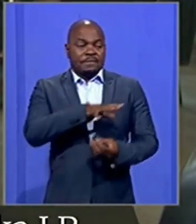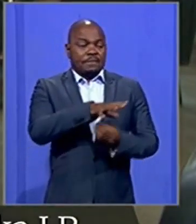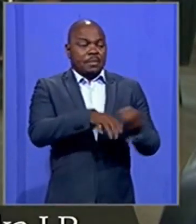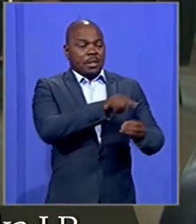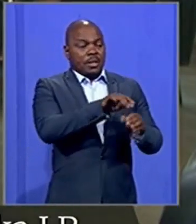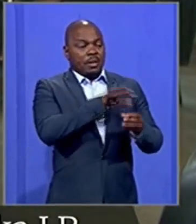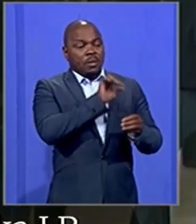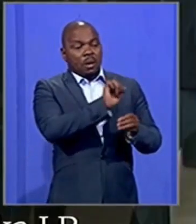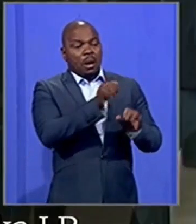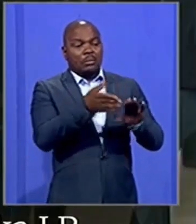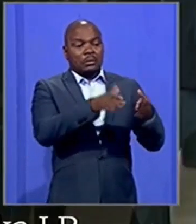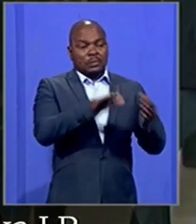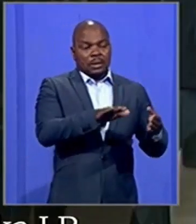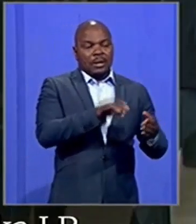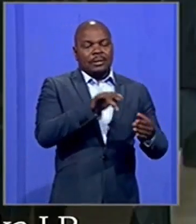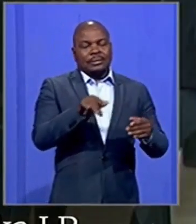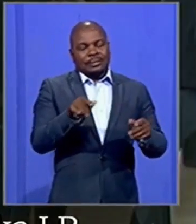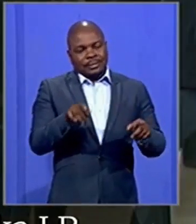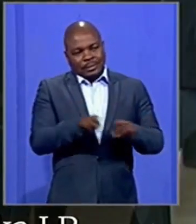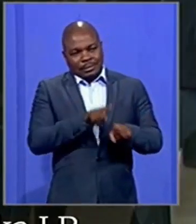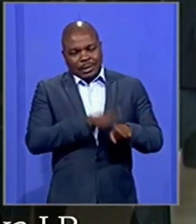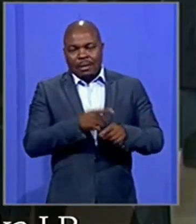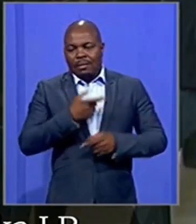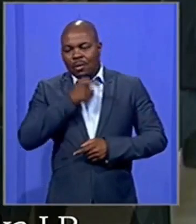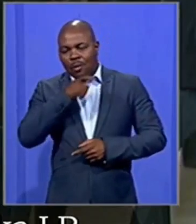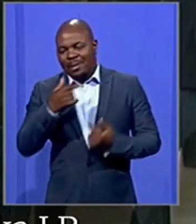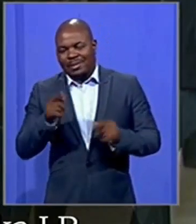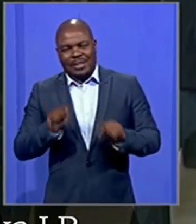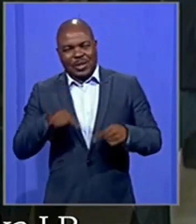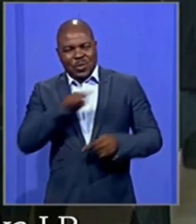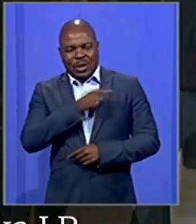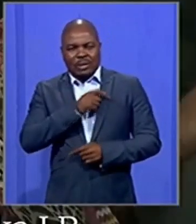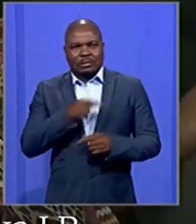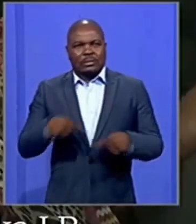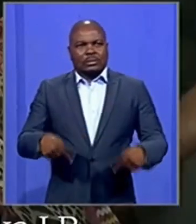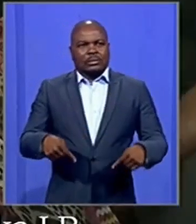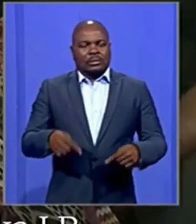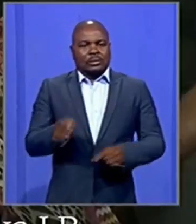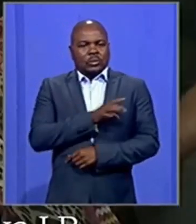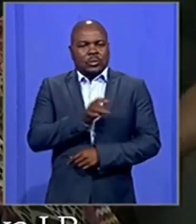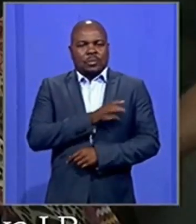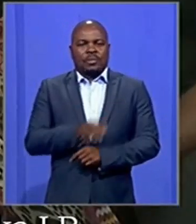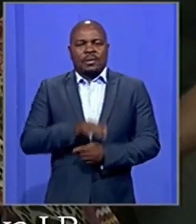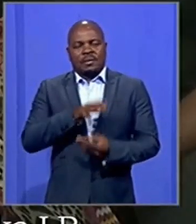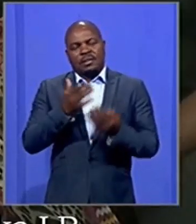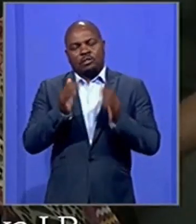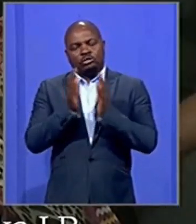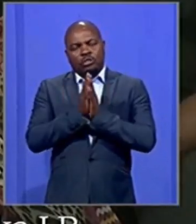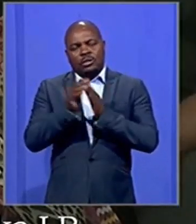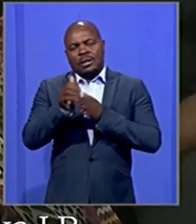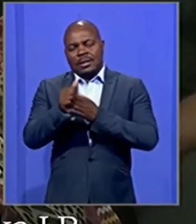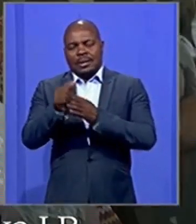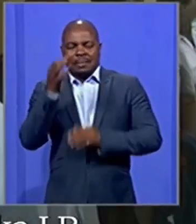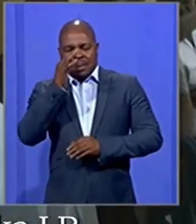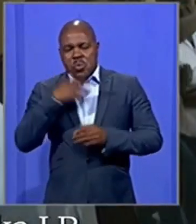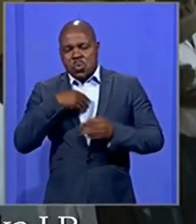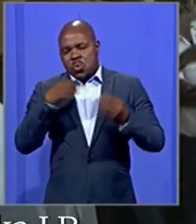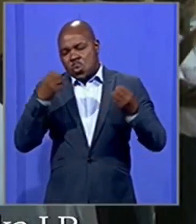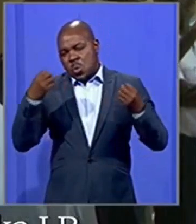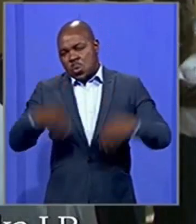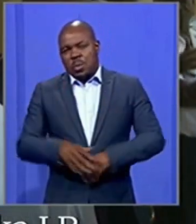ba re ba sa tshogile gore ba ka ntšha maikutlo ga e le boetapele bja kereke ba re ba ikwa ba latlhegetswe ka baka la re santse re sa